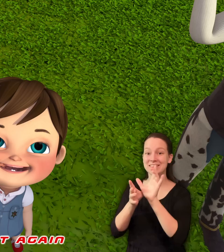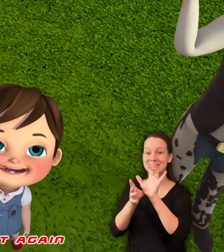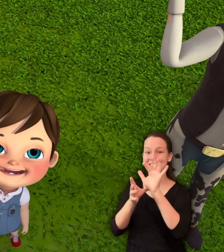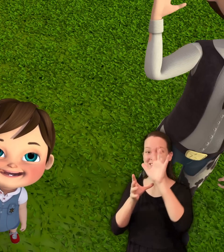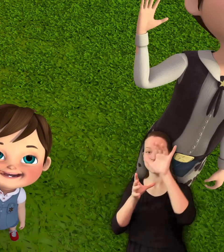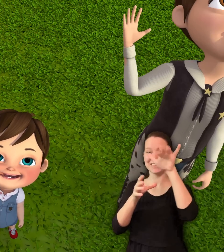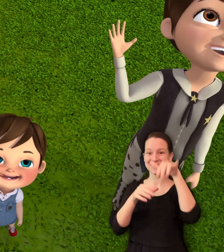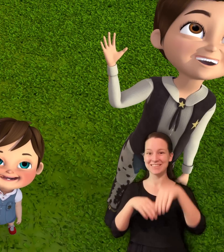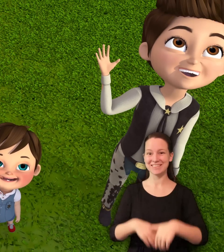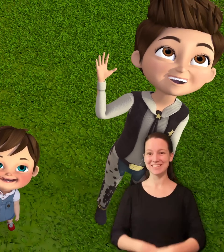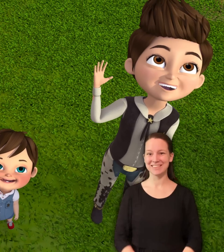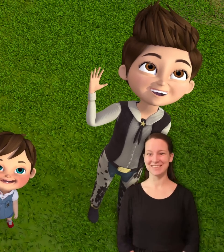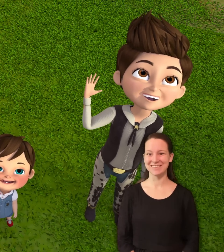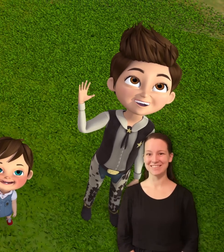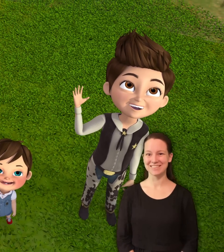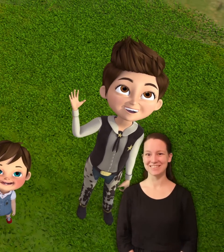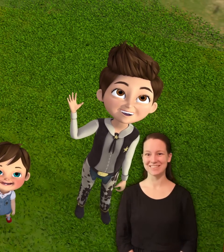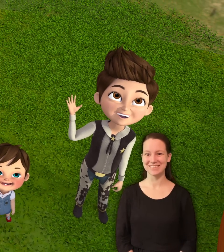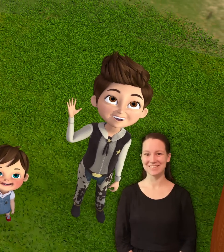again.